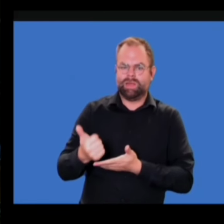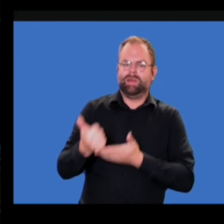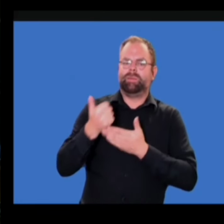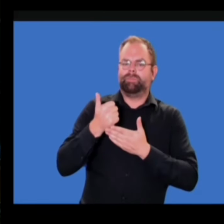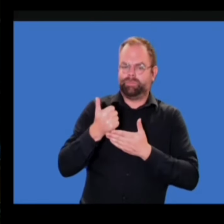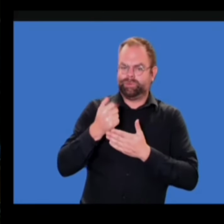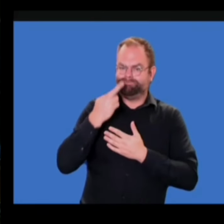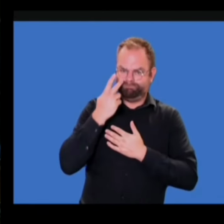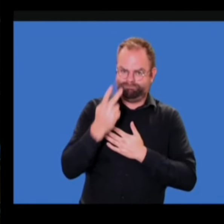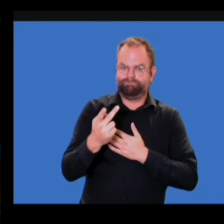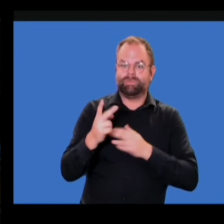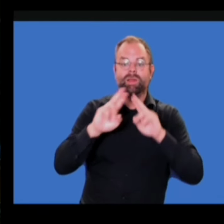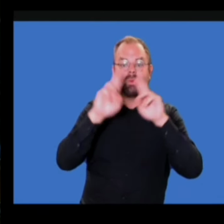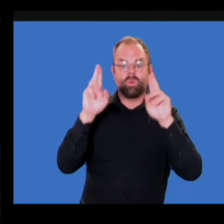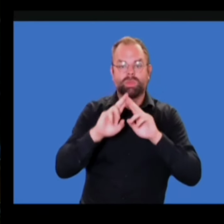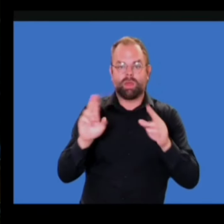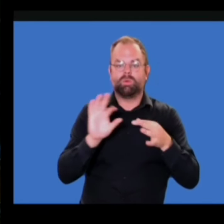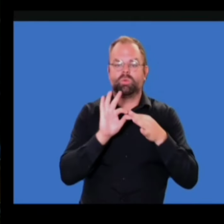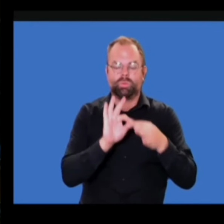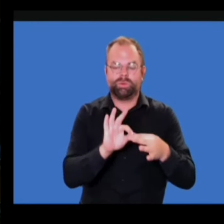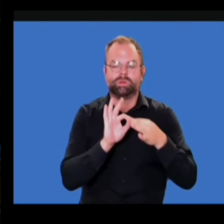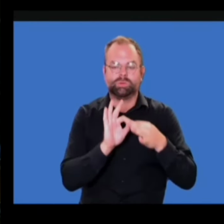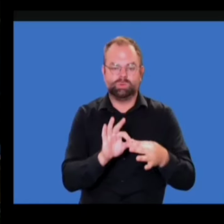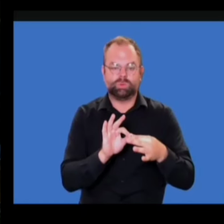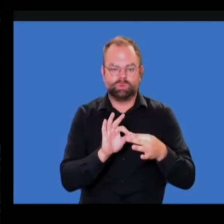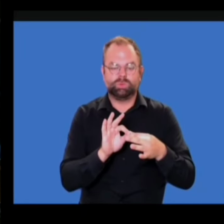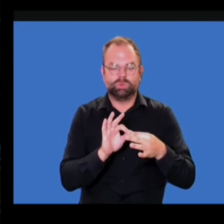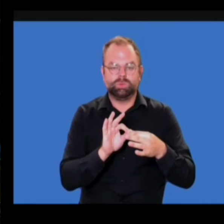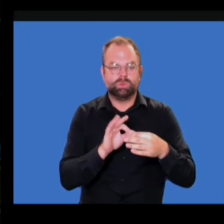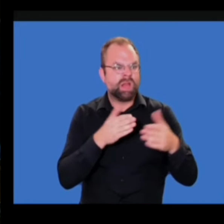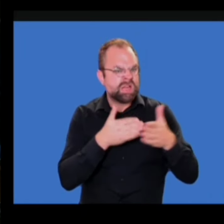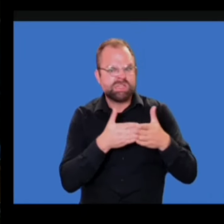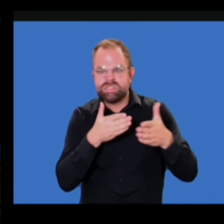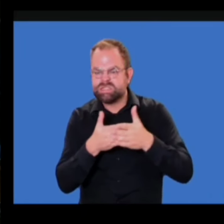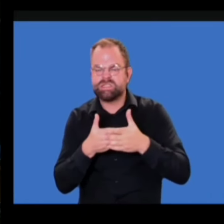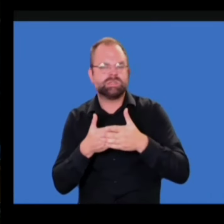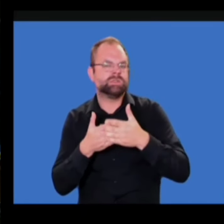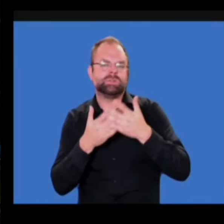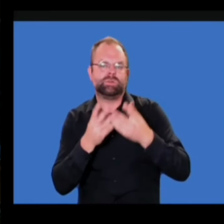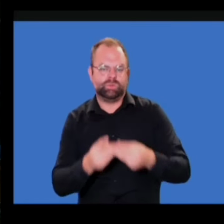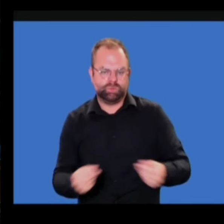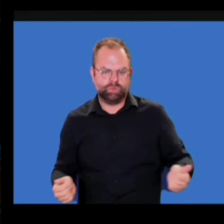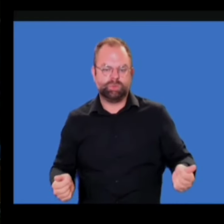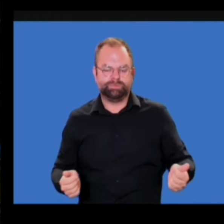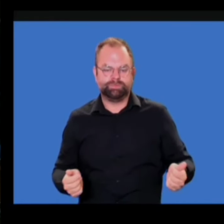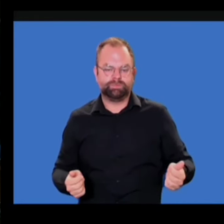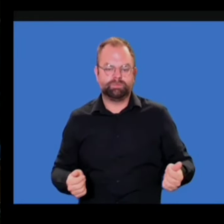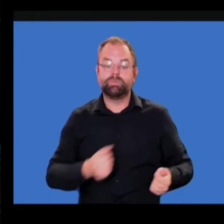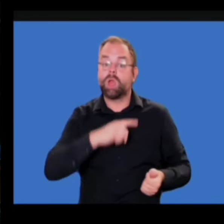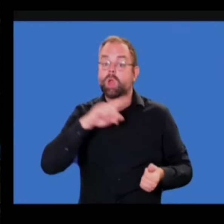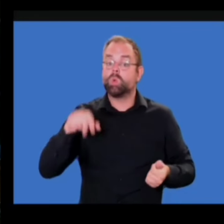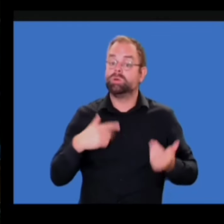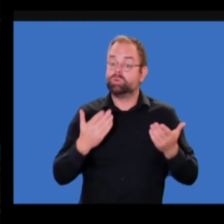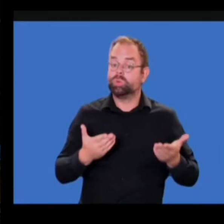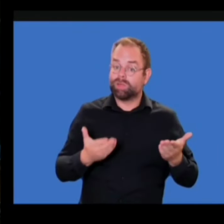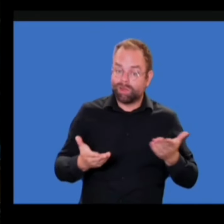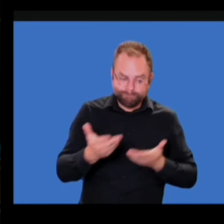the successes we have achieved through cooperation under the United Nations and other multilateral